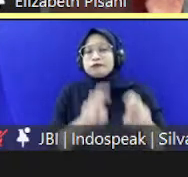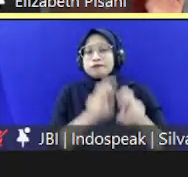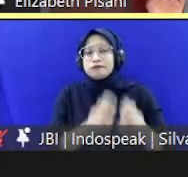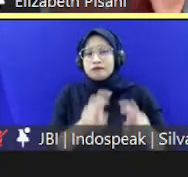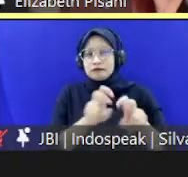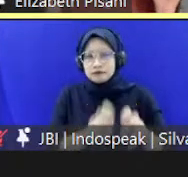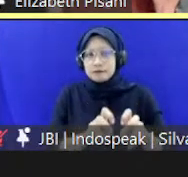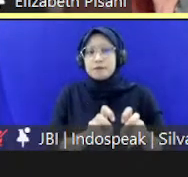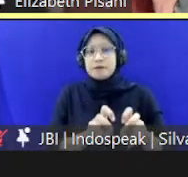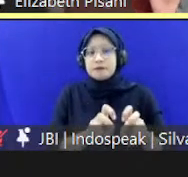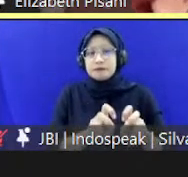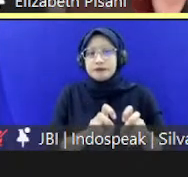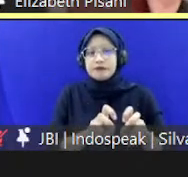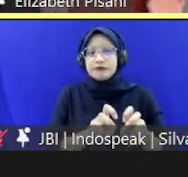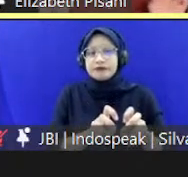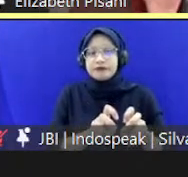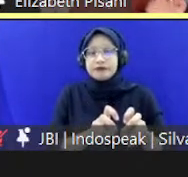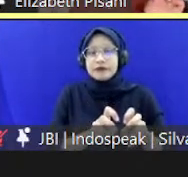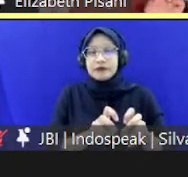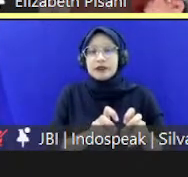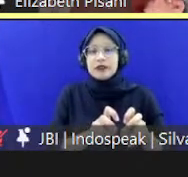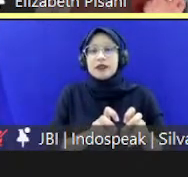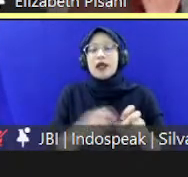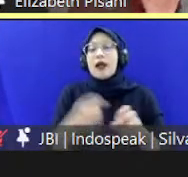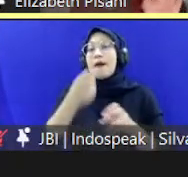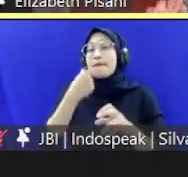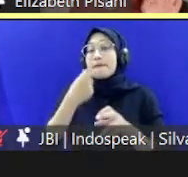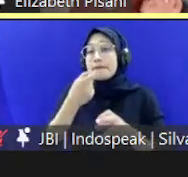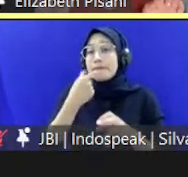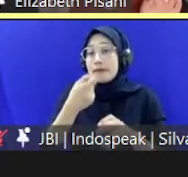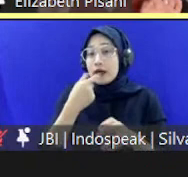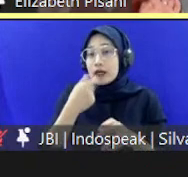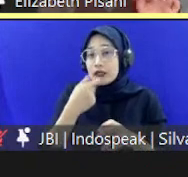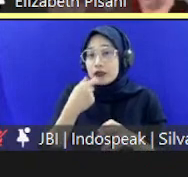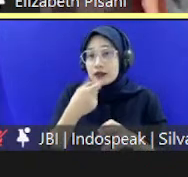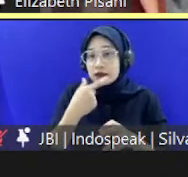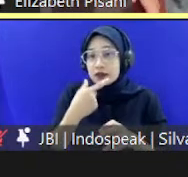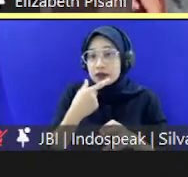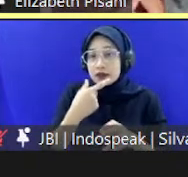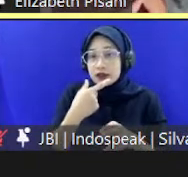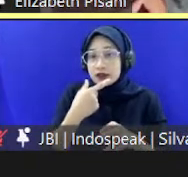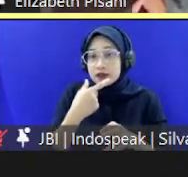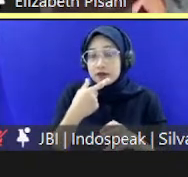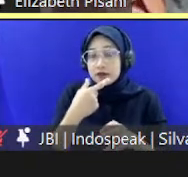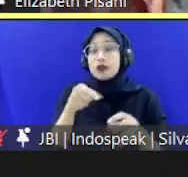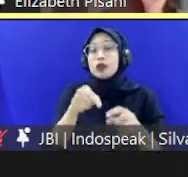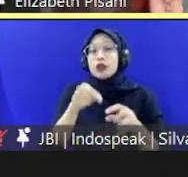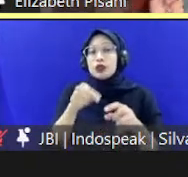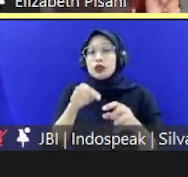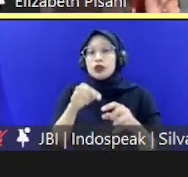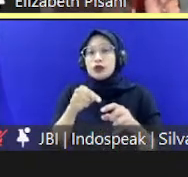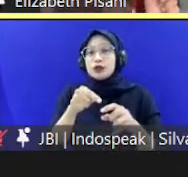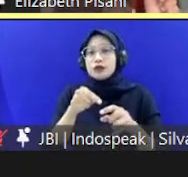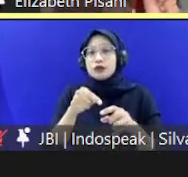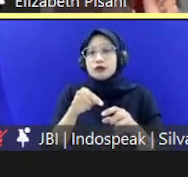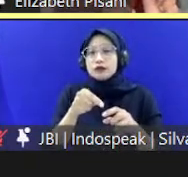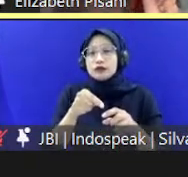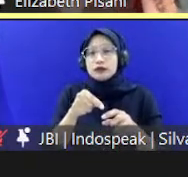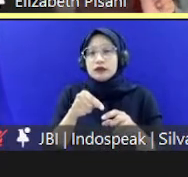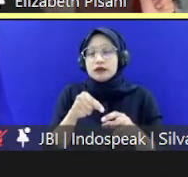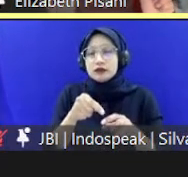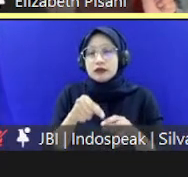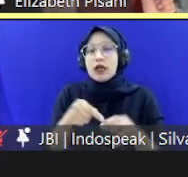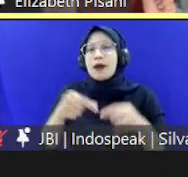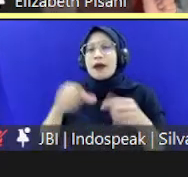amazingly, every single medicine meets specifications, both for assay, the amount of active ingredient in